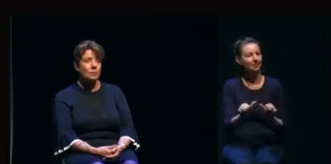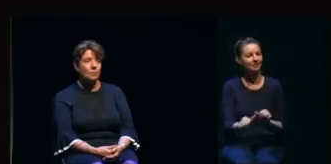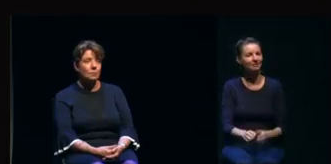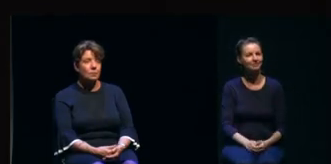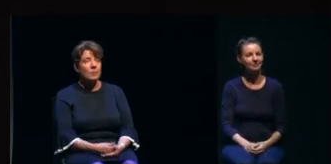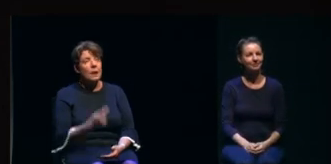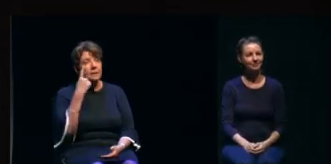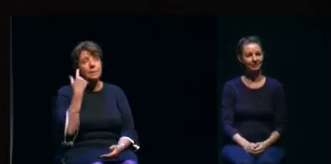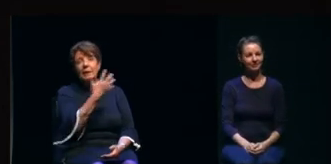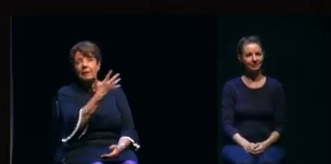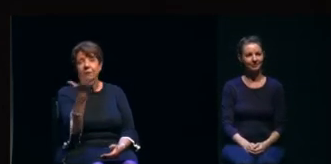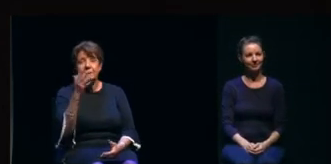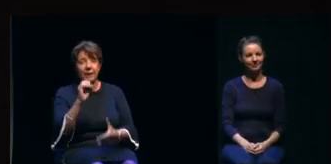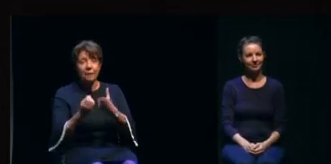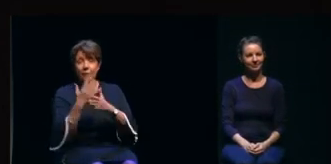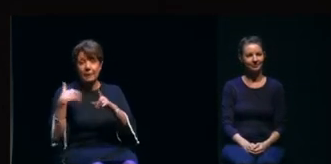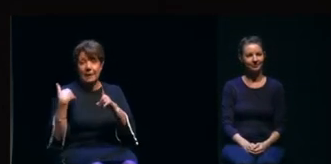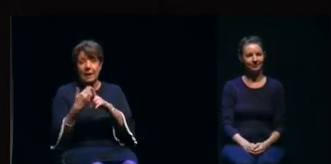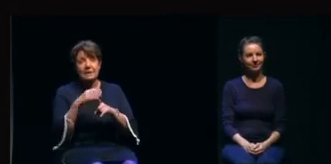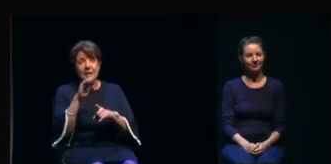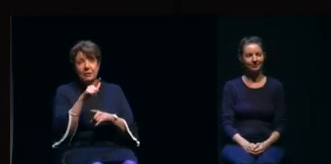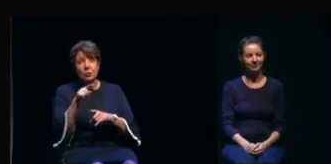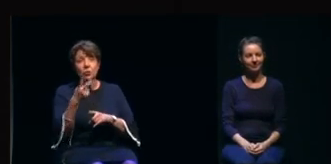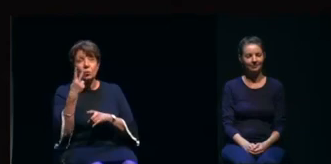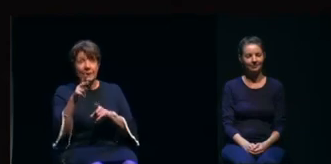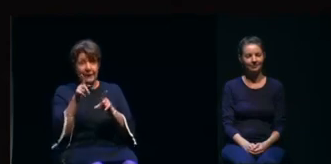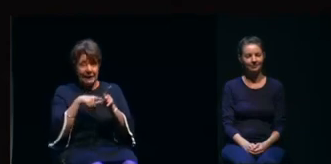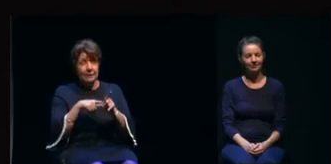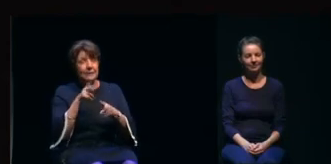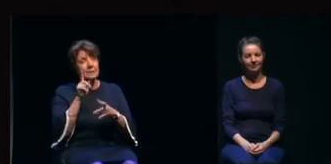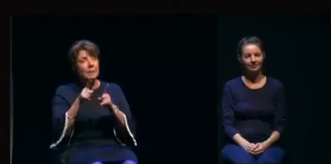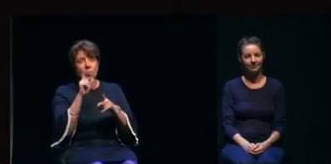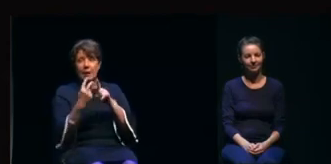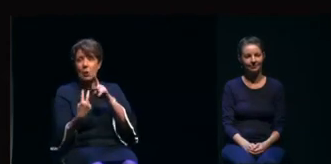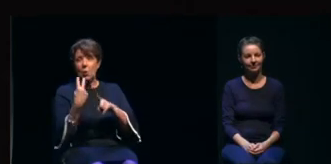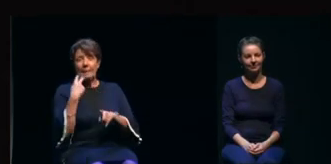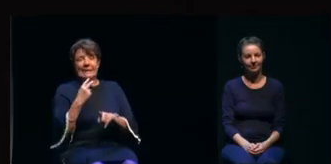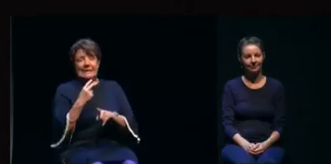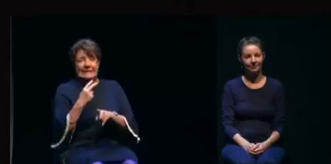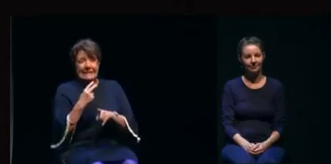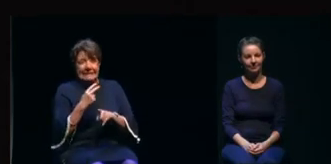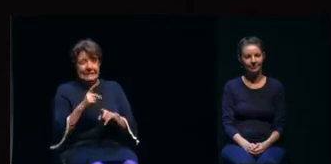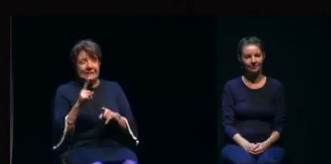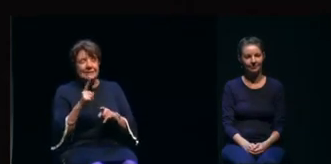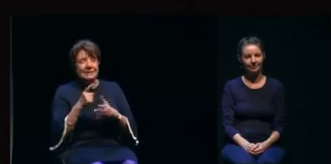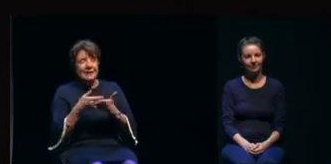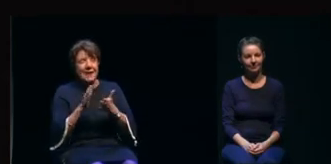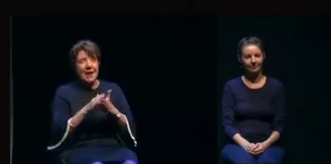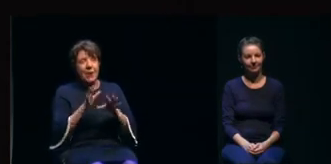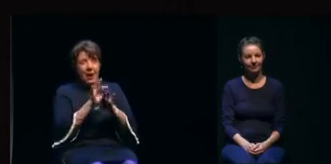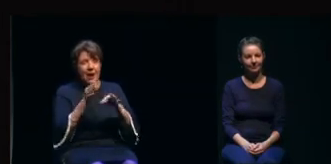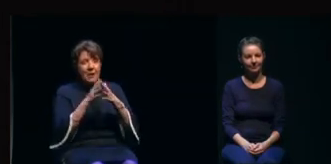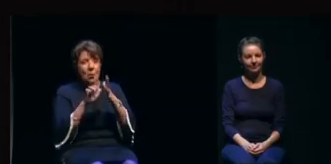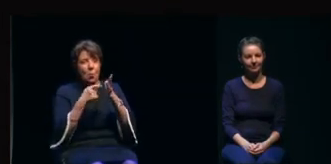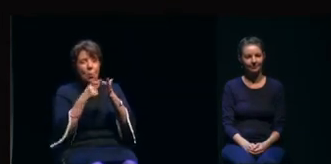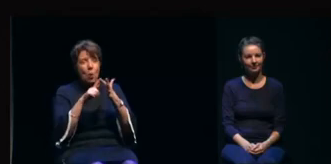have evolved, like you say, in the last 10 to 20 years. And sometimes we can look back and cringe a bit at how unwoke or